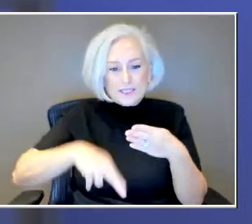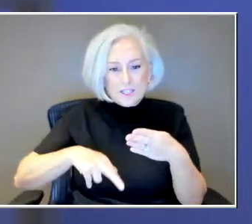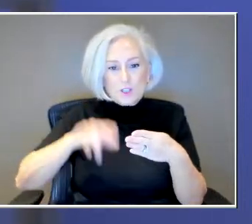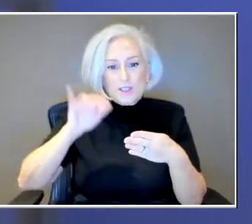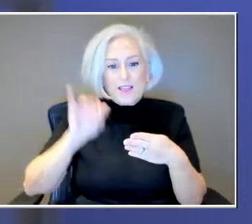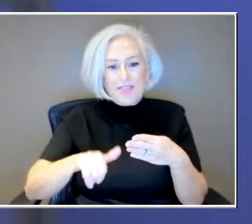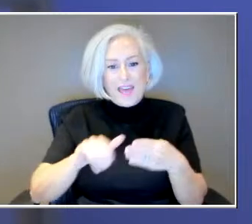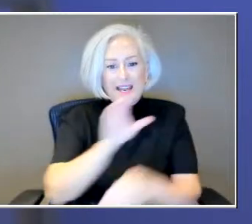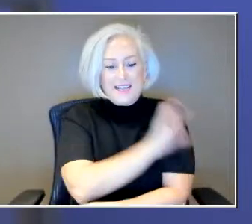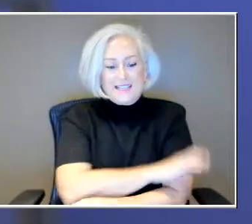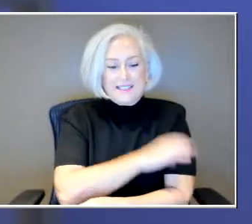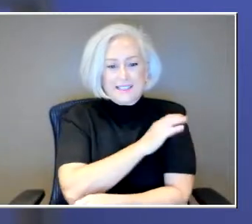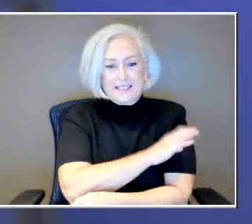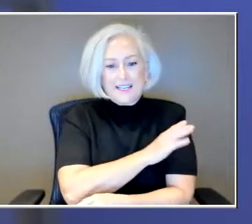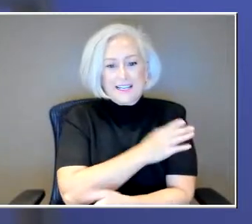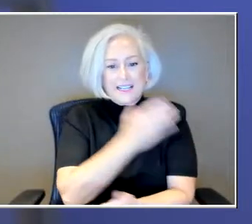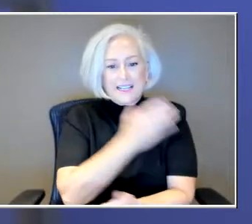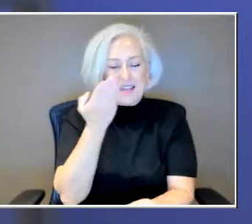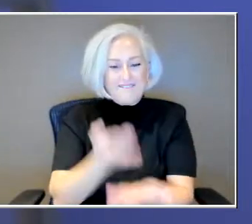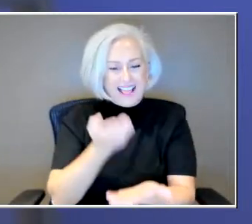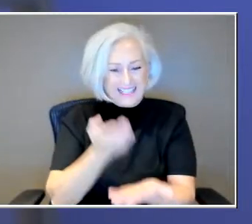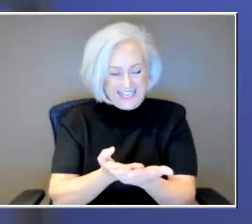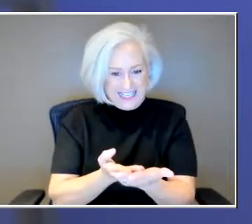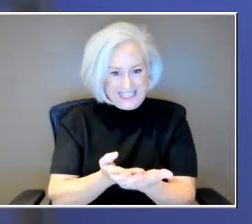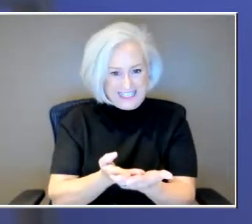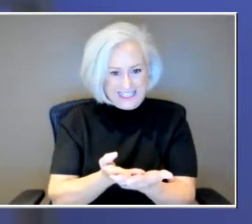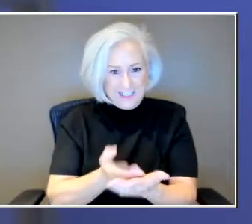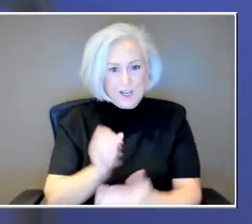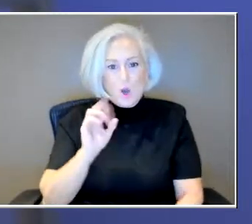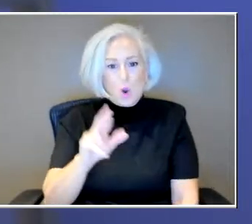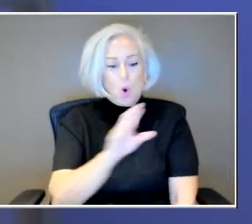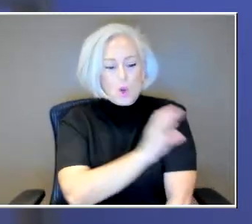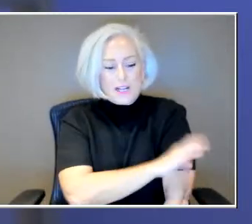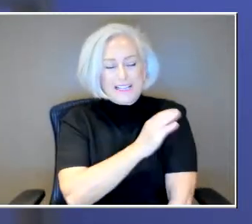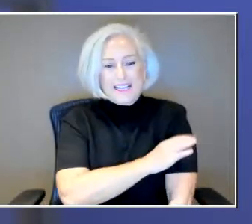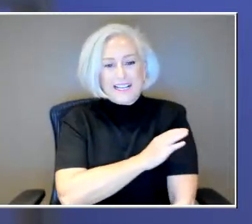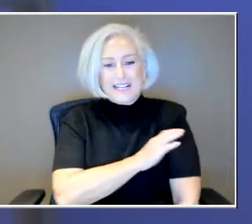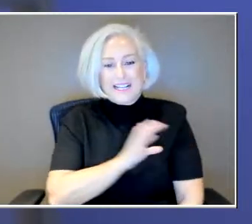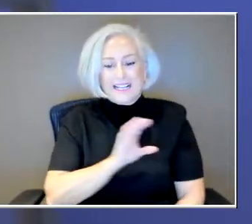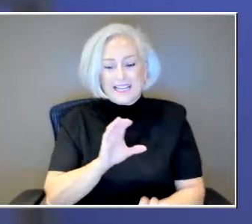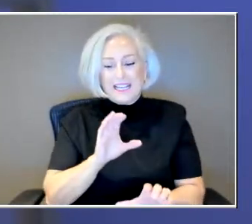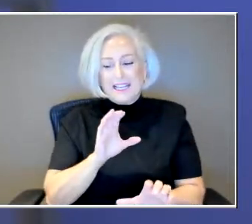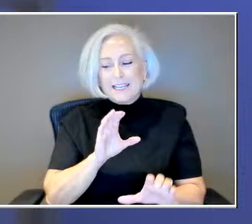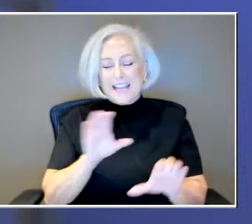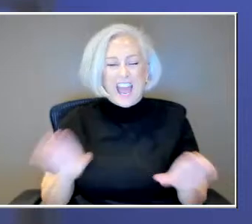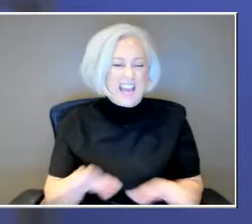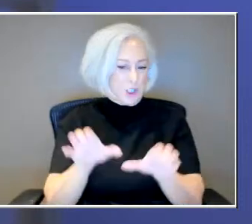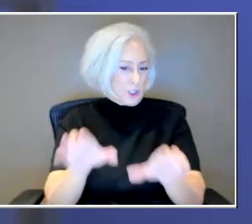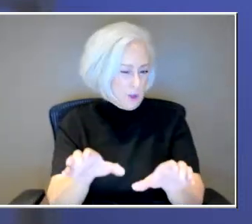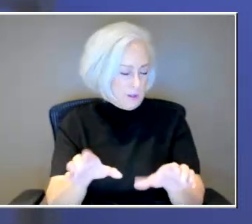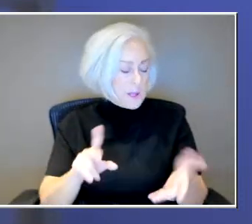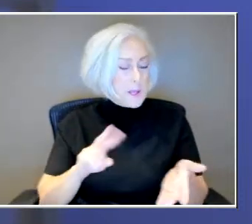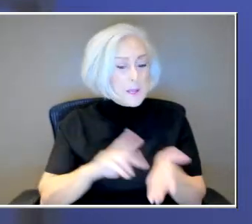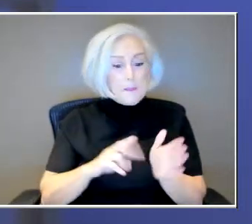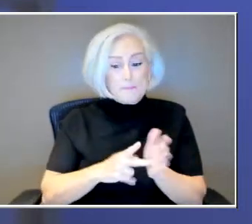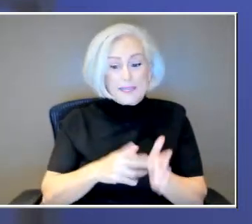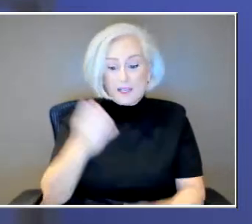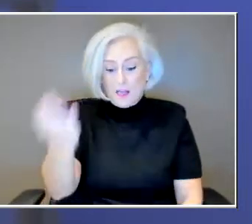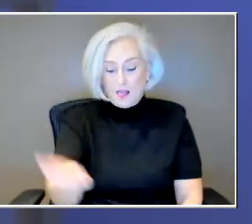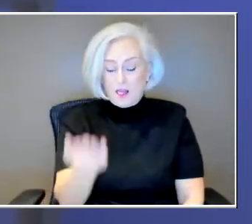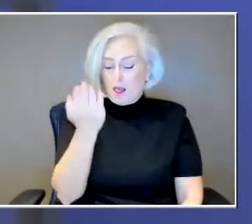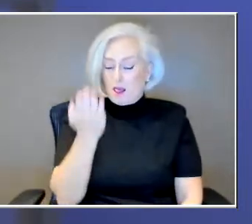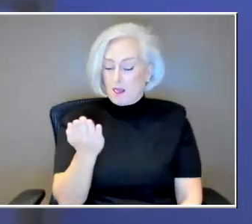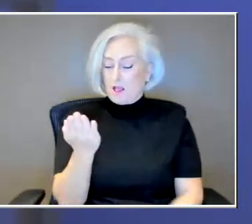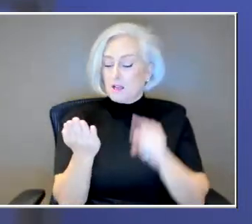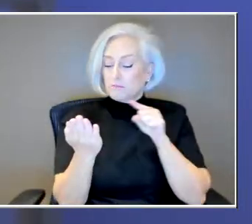clinically validated or clinically actionable. So just because you get a report that says genetic test and it